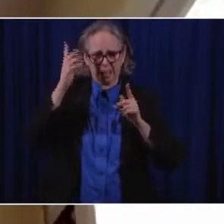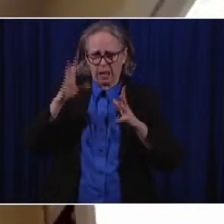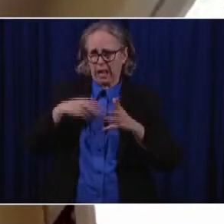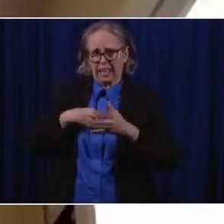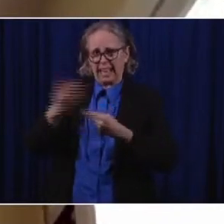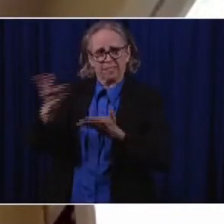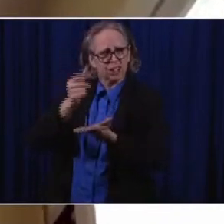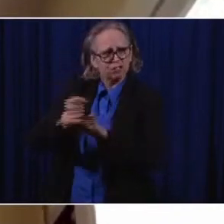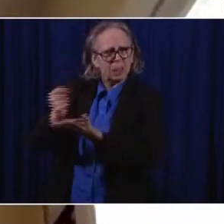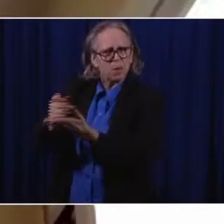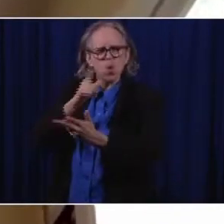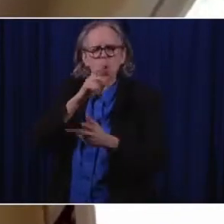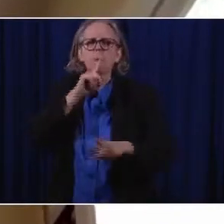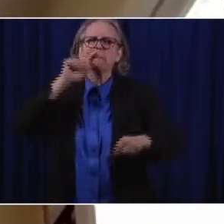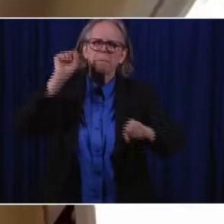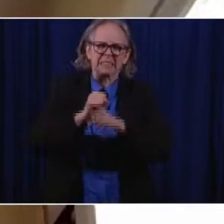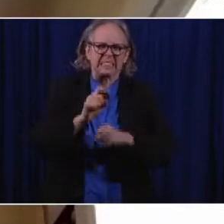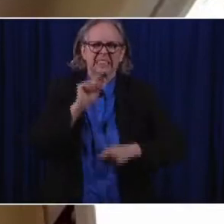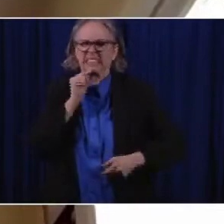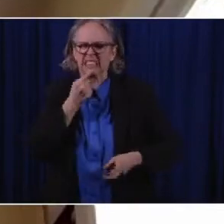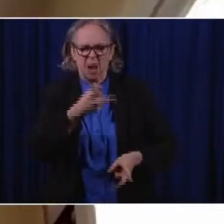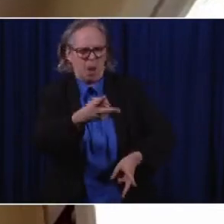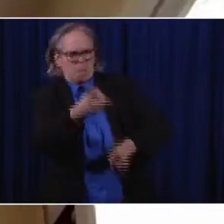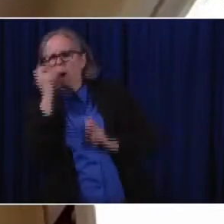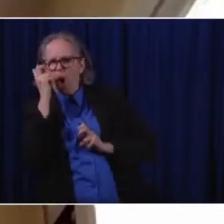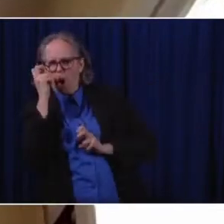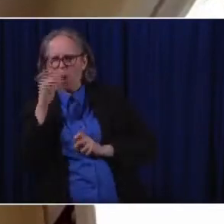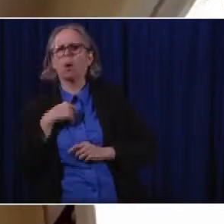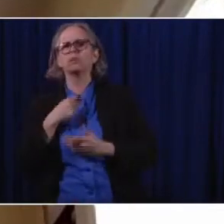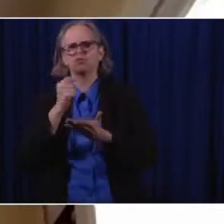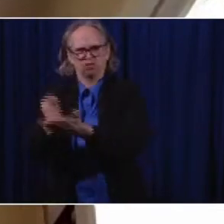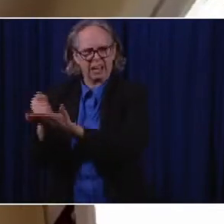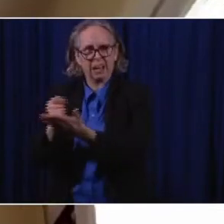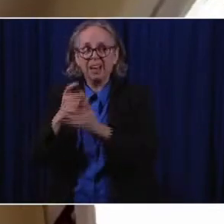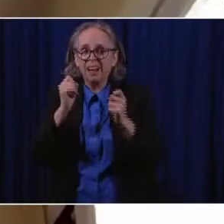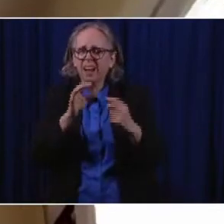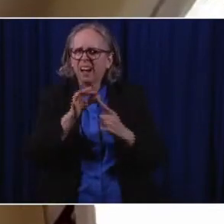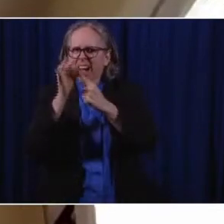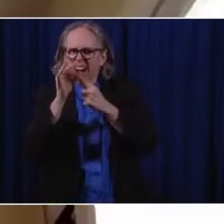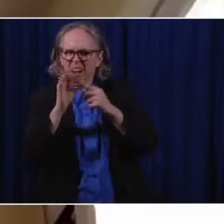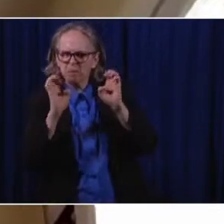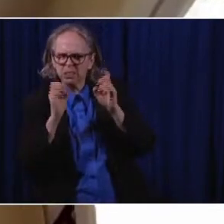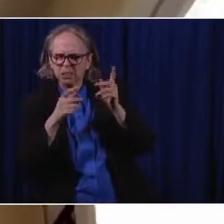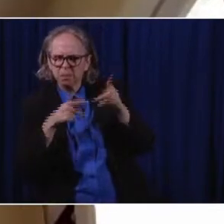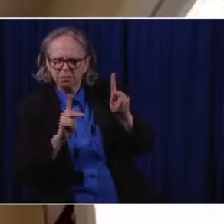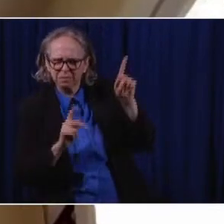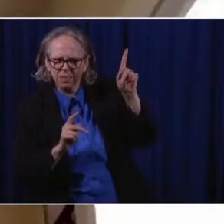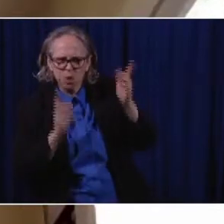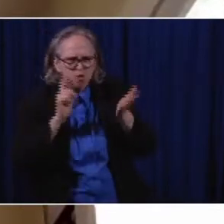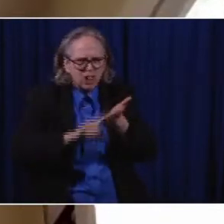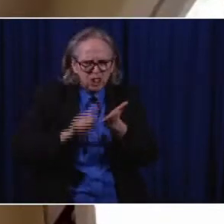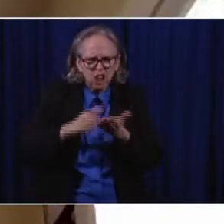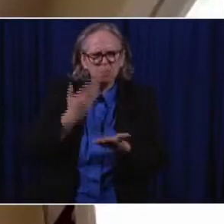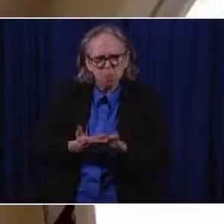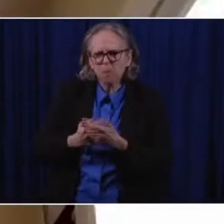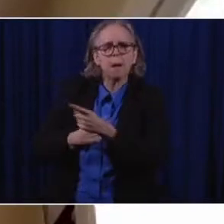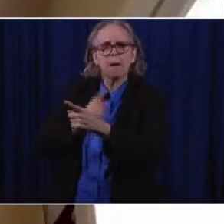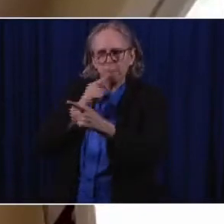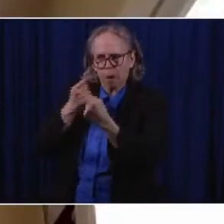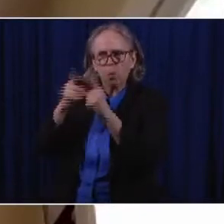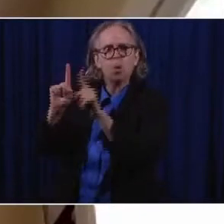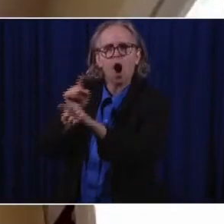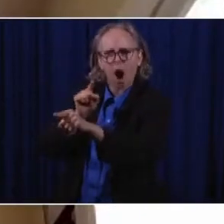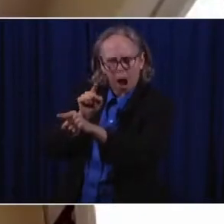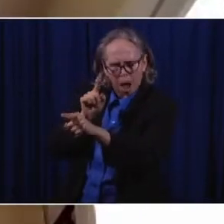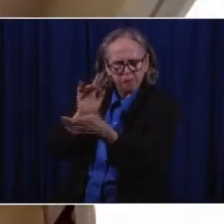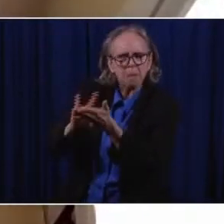hospital. And the research has demonstrated their effectiveness in that environment. It's only been very